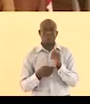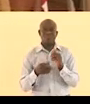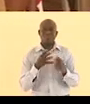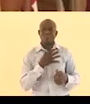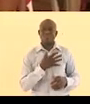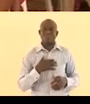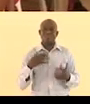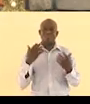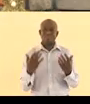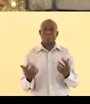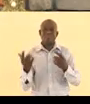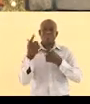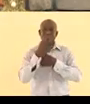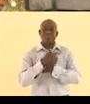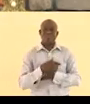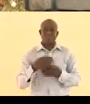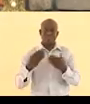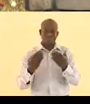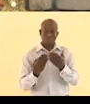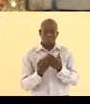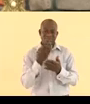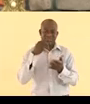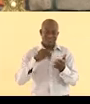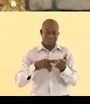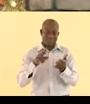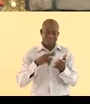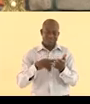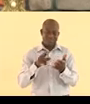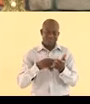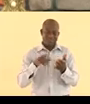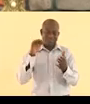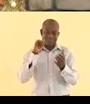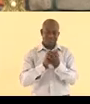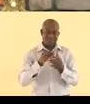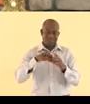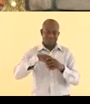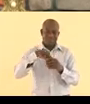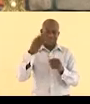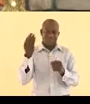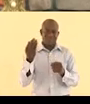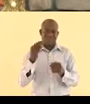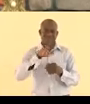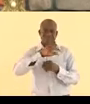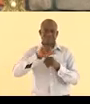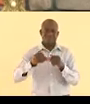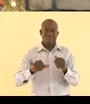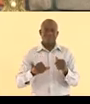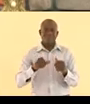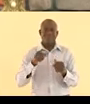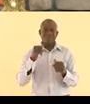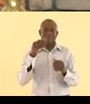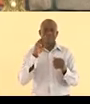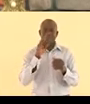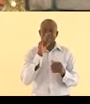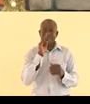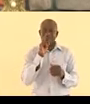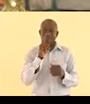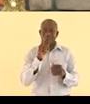Discipline. And today there is a new research that is out about the fact that you want to live